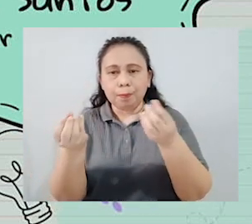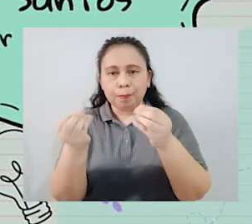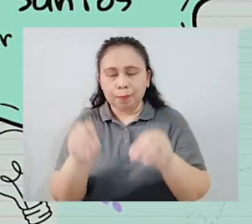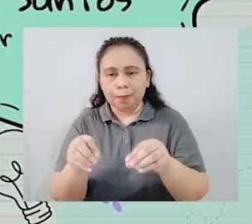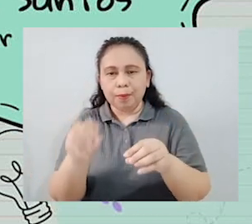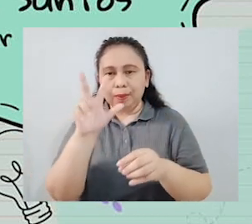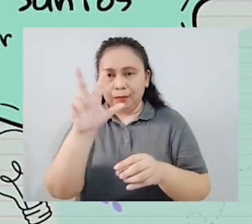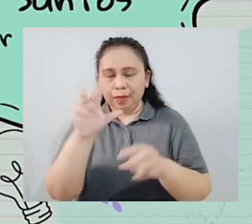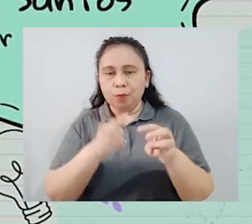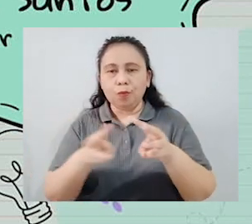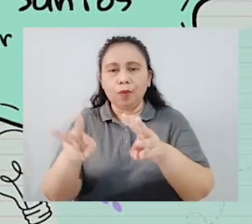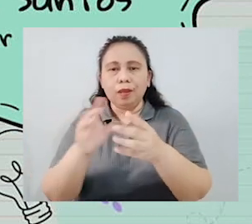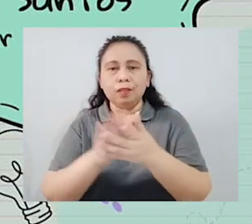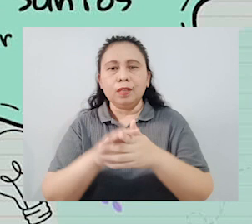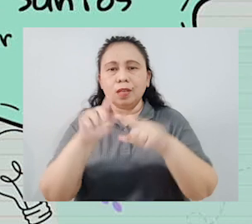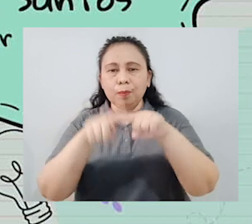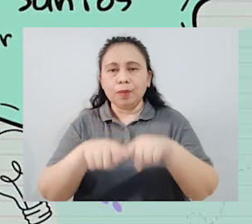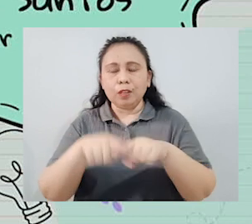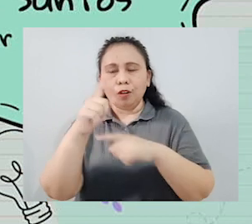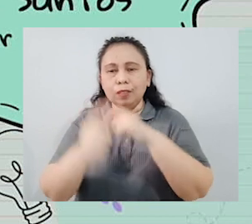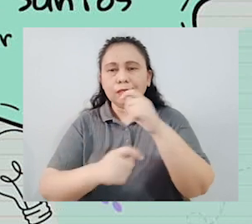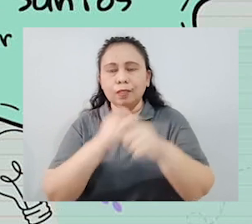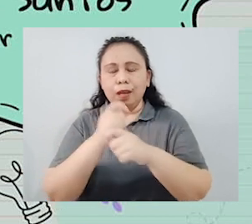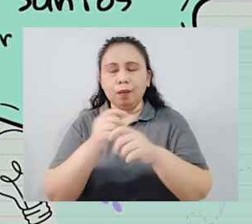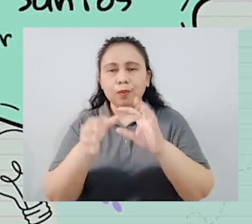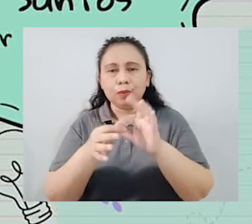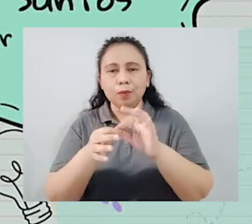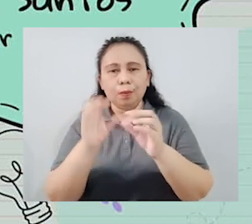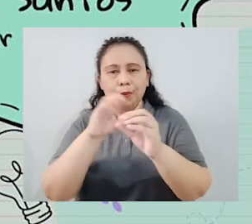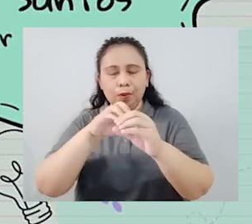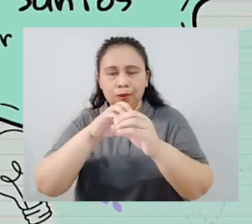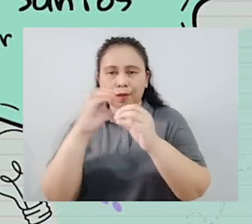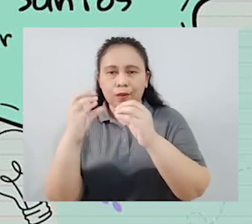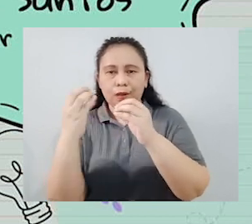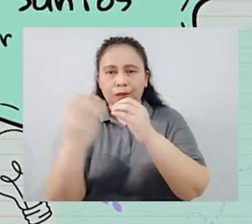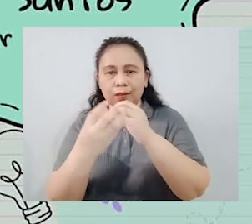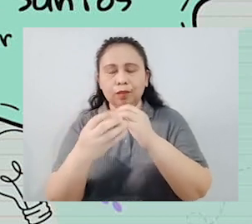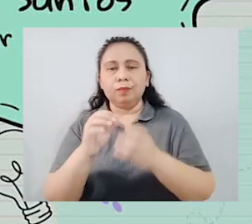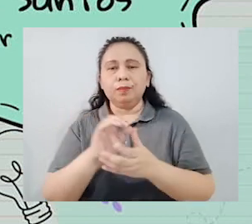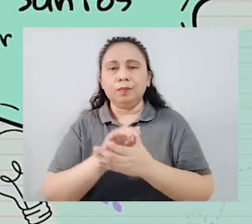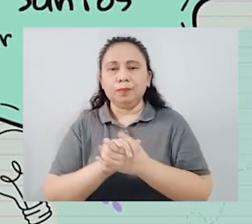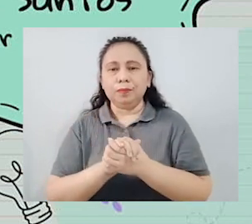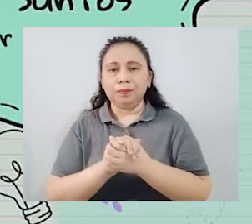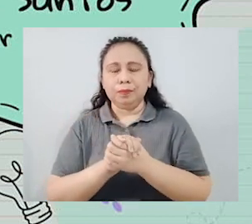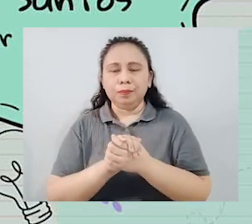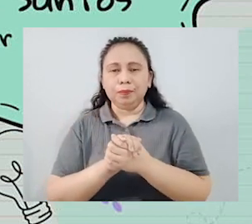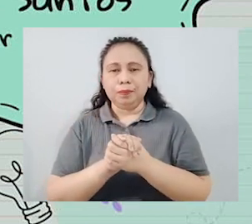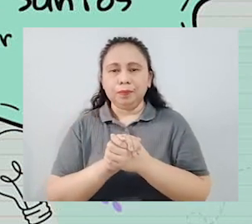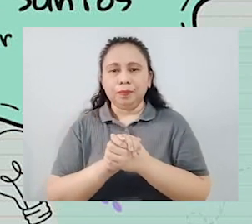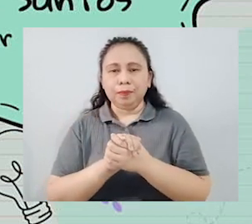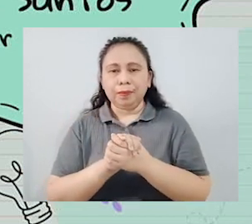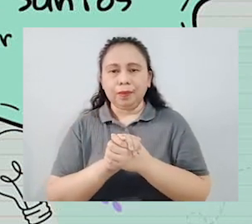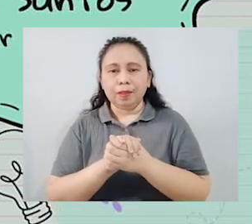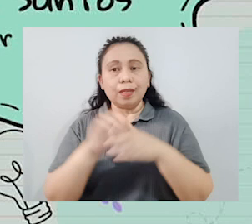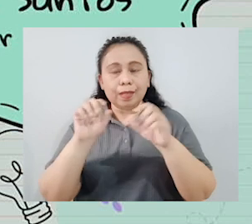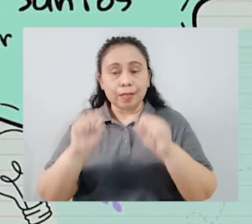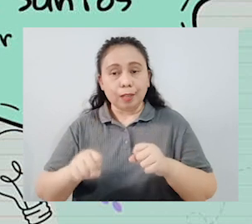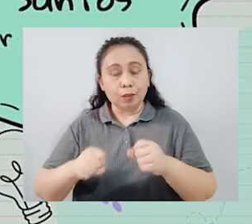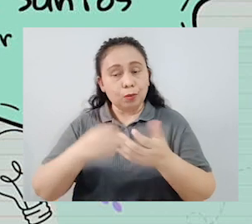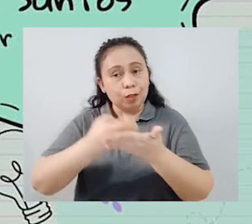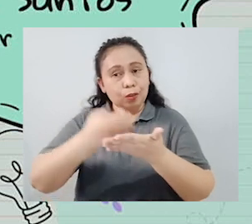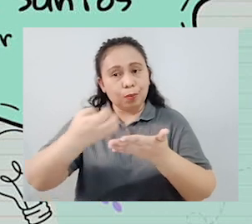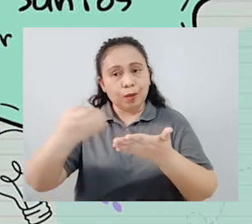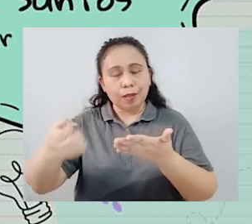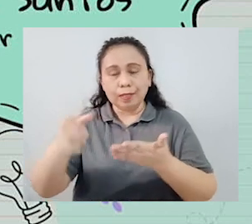ways, depending on the types of crust or plate involved in the collision. Can you